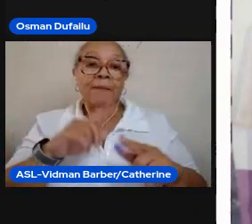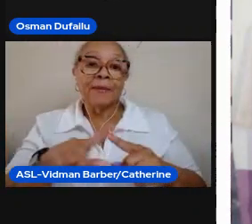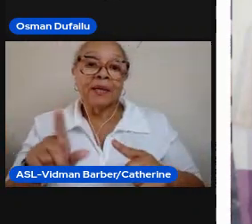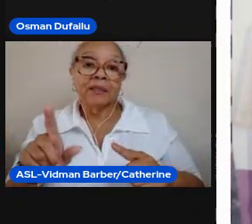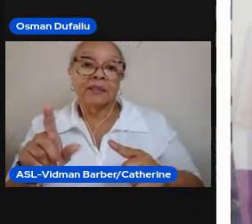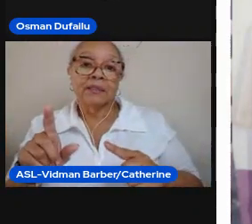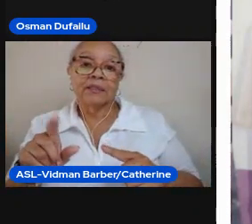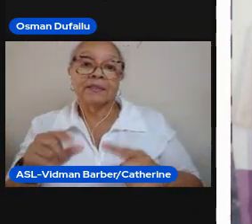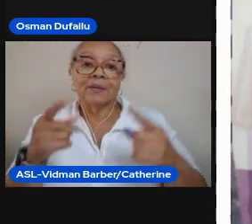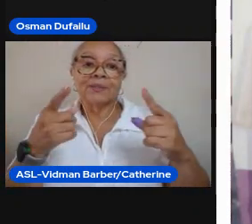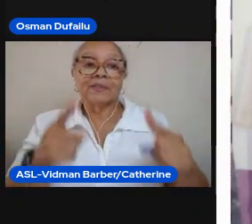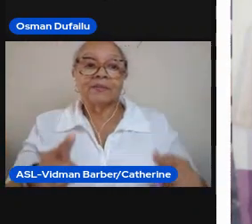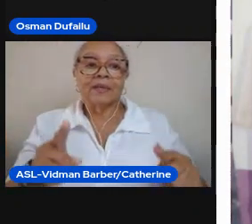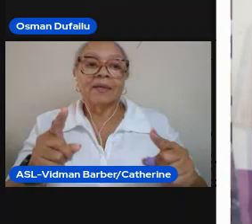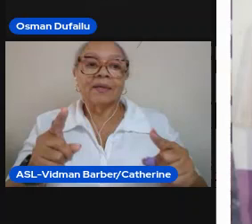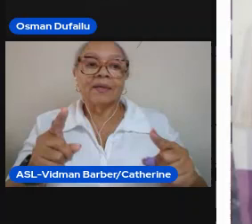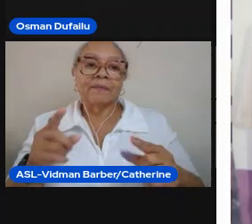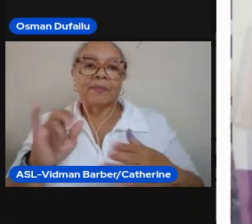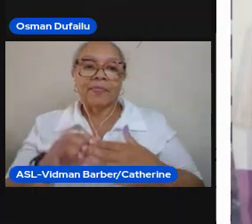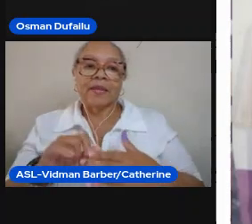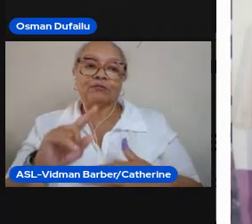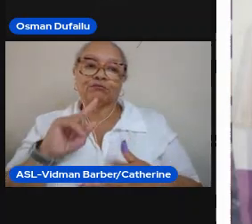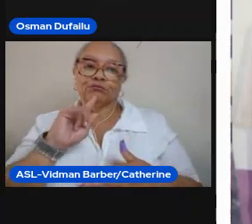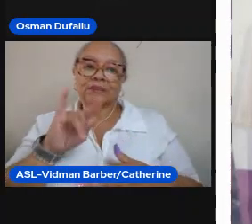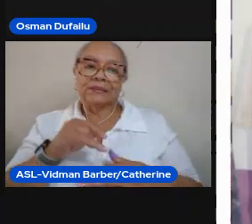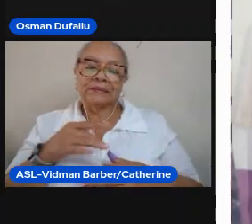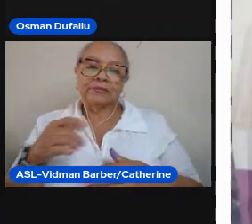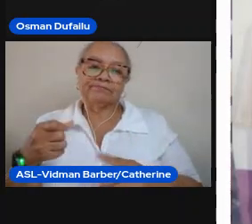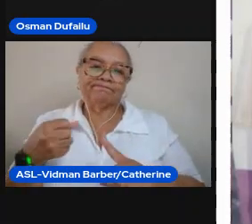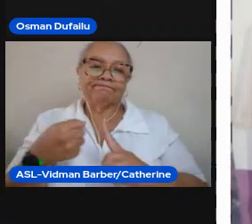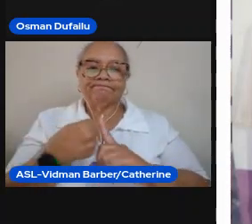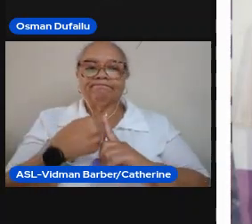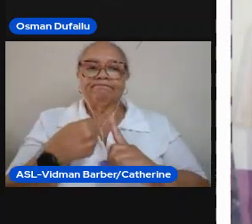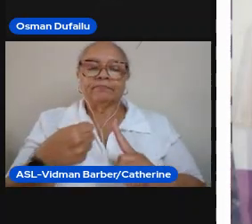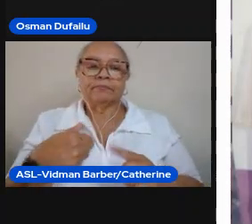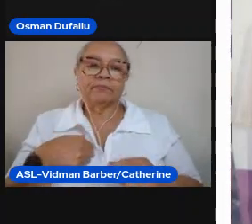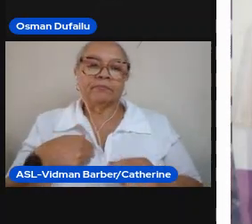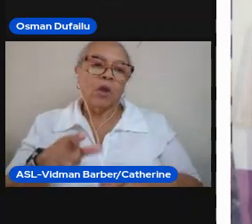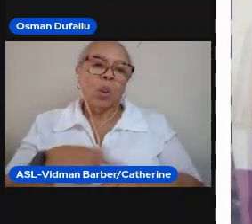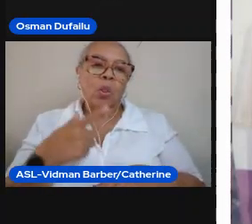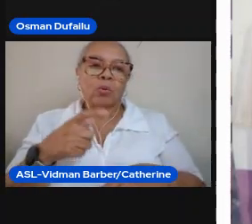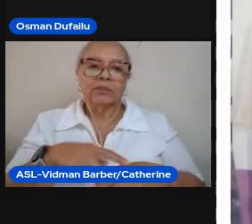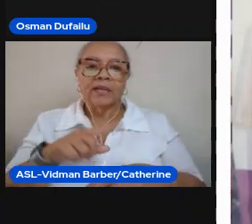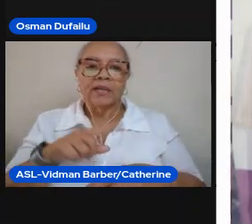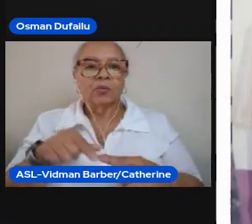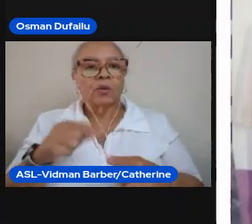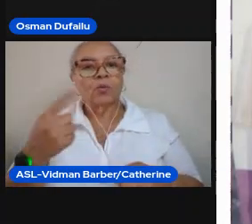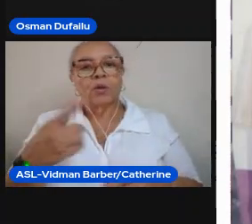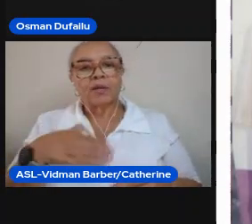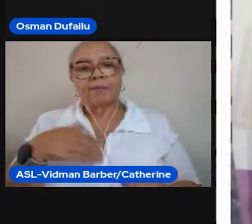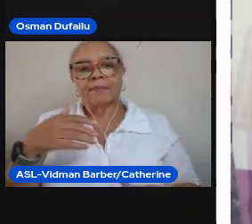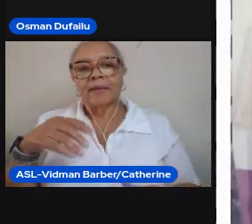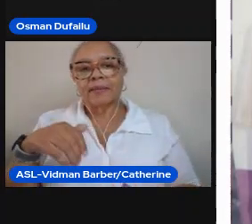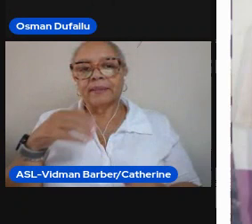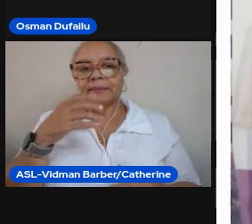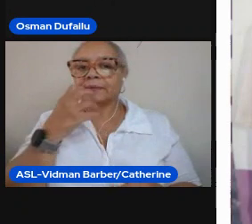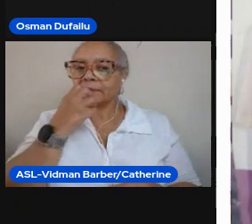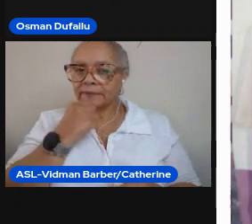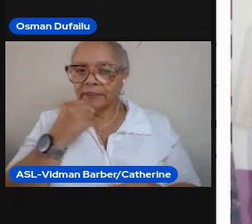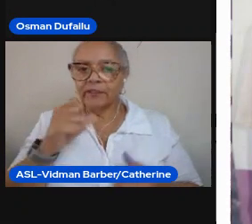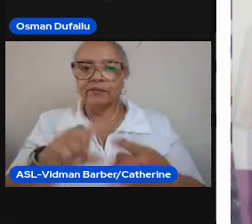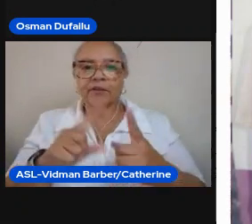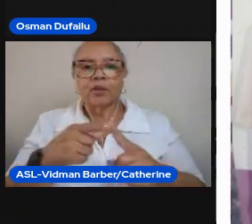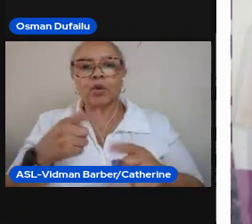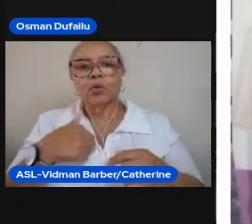an incident that happened that really stuck with me for a long time was when one of my dear friend, whom we played